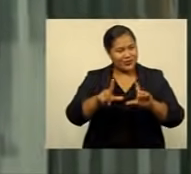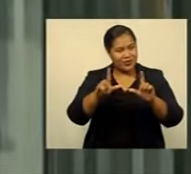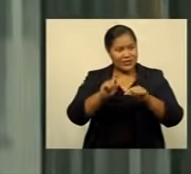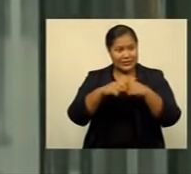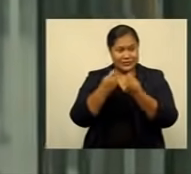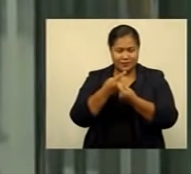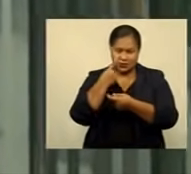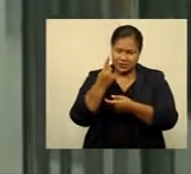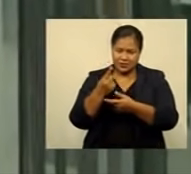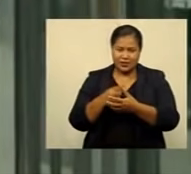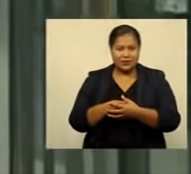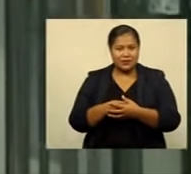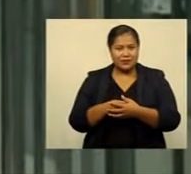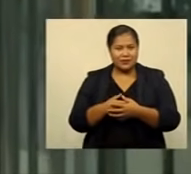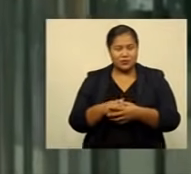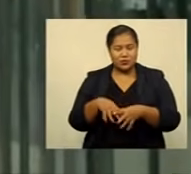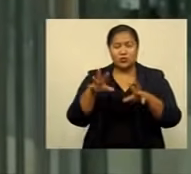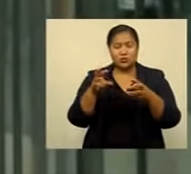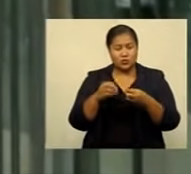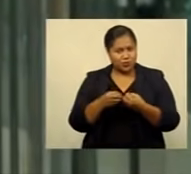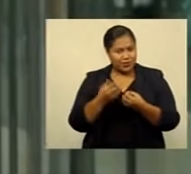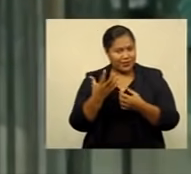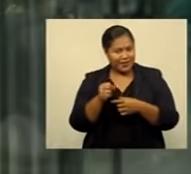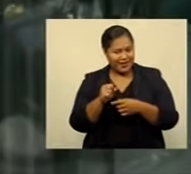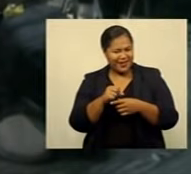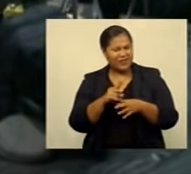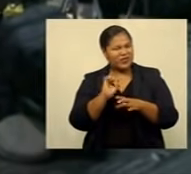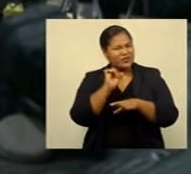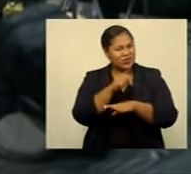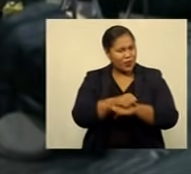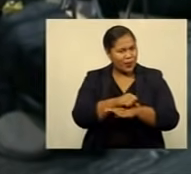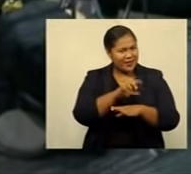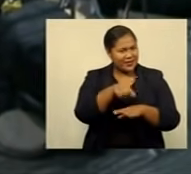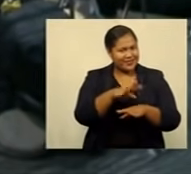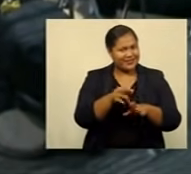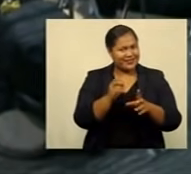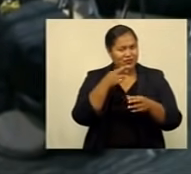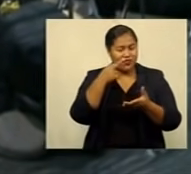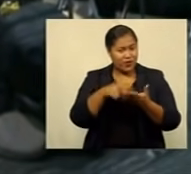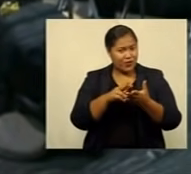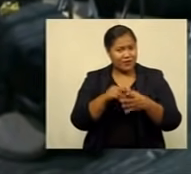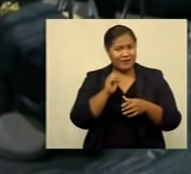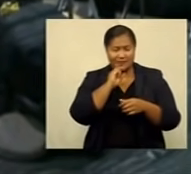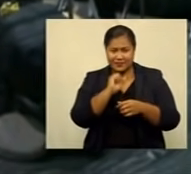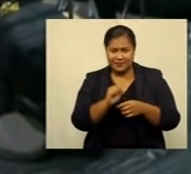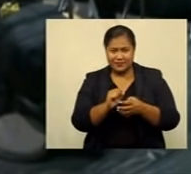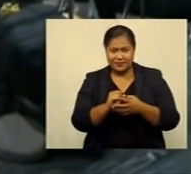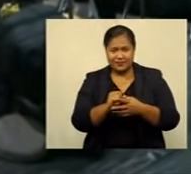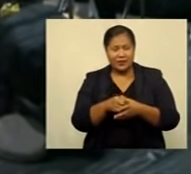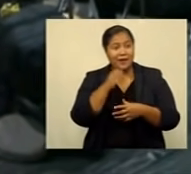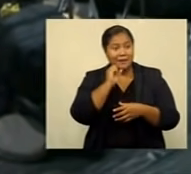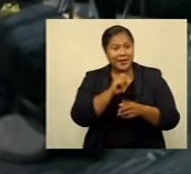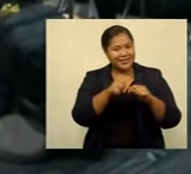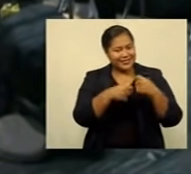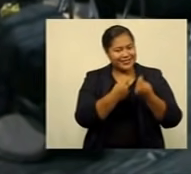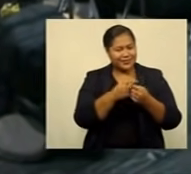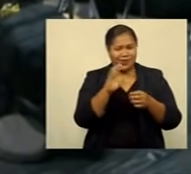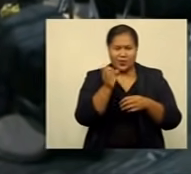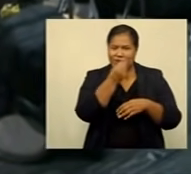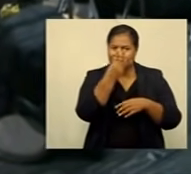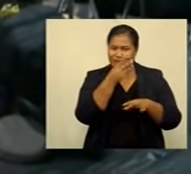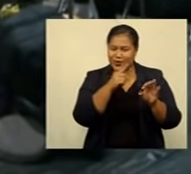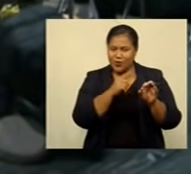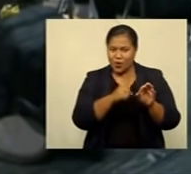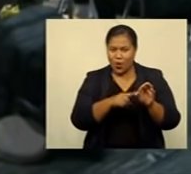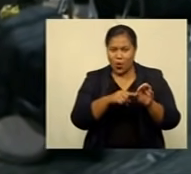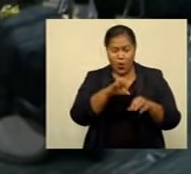one of the most dominant records at the Games. The U.S. have won the men's gold on 15 occasions, including the last 3 games. Their team